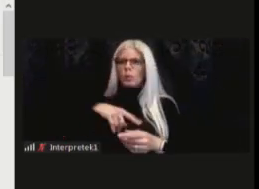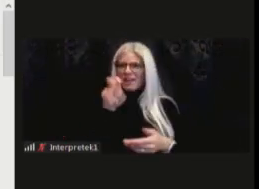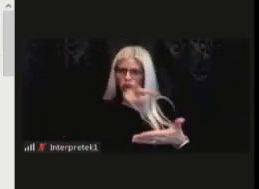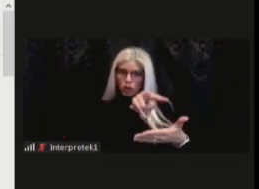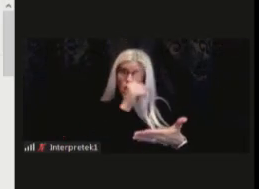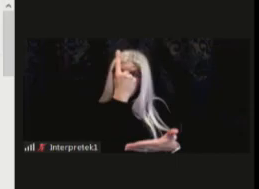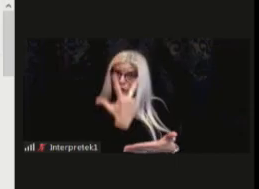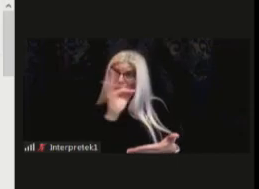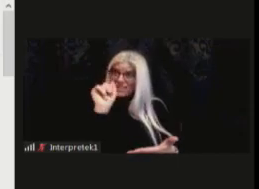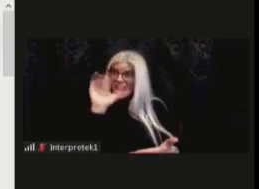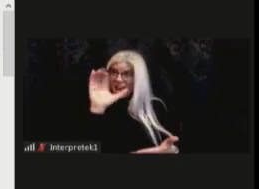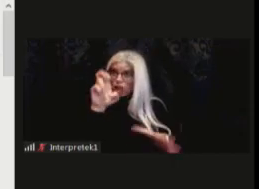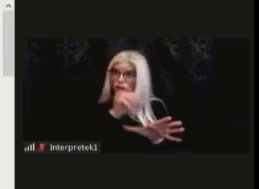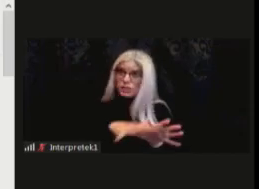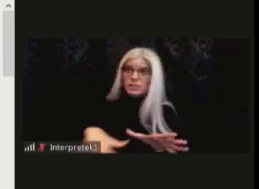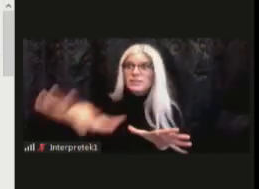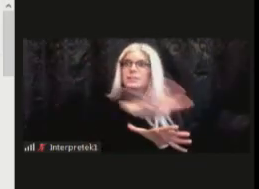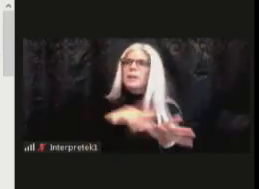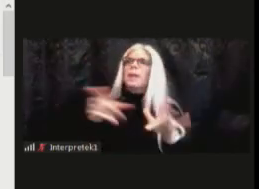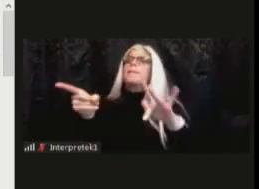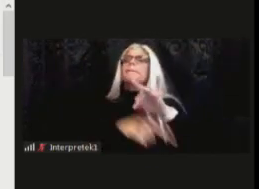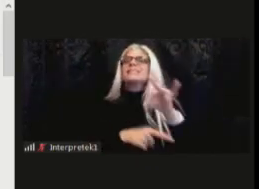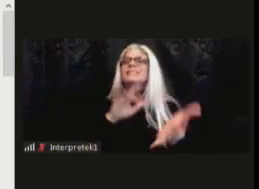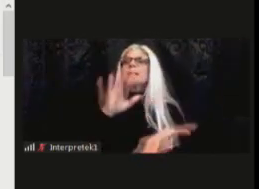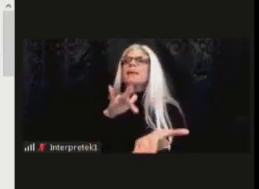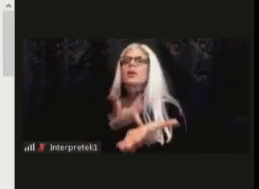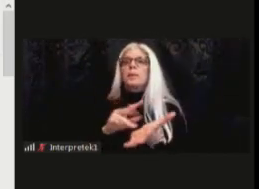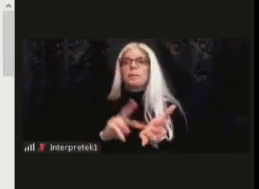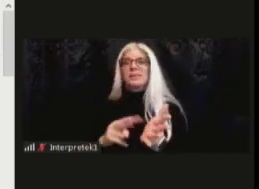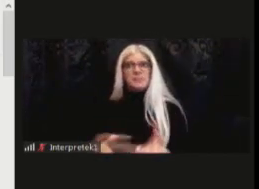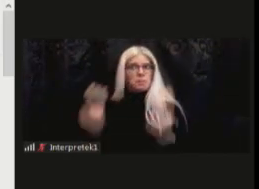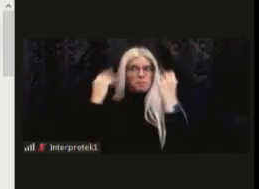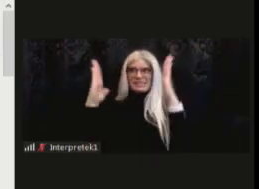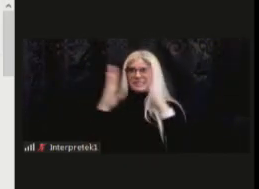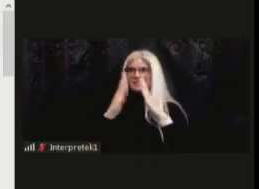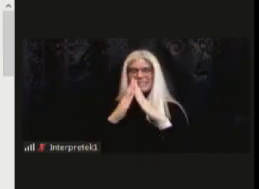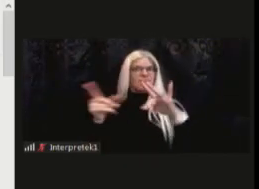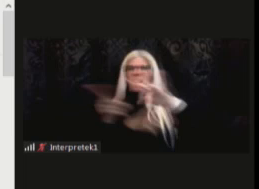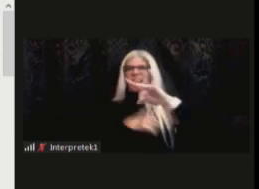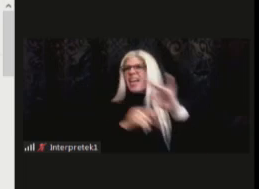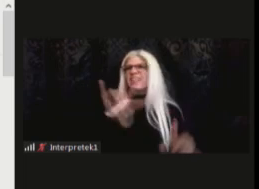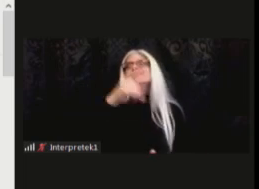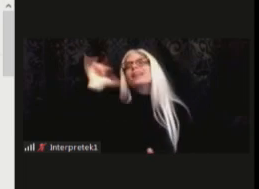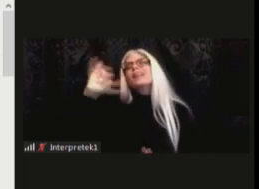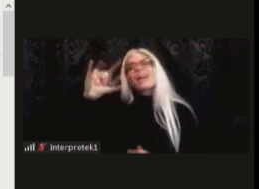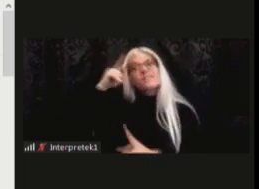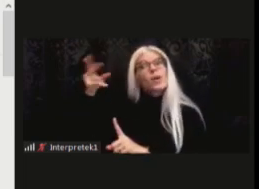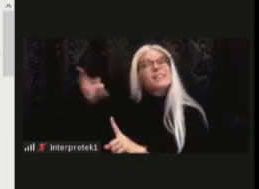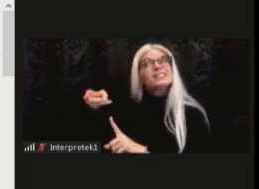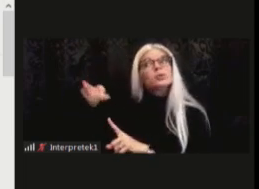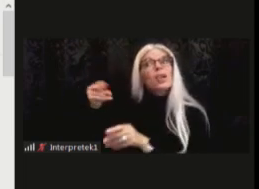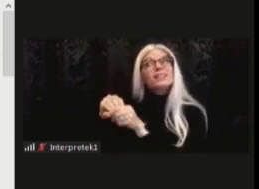that's missing middle that many cities lack or only have in historic neighborhoods. Like in Gainesville, we have Duck Pond, you